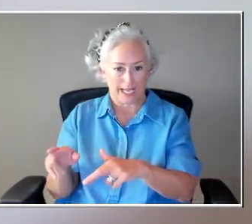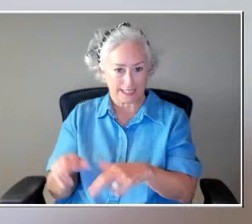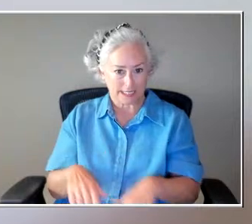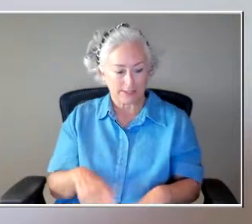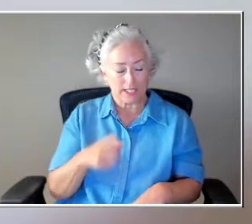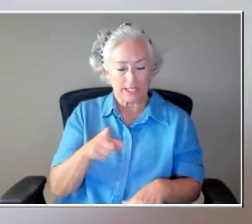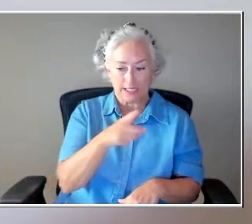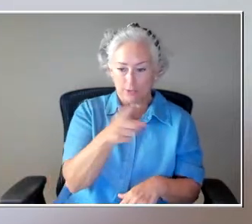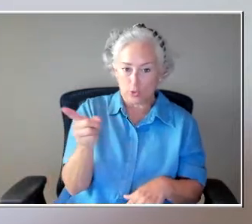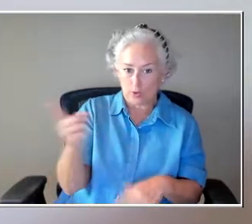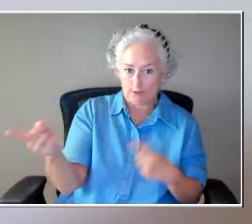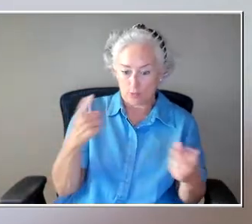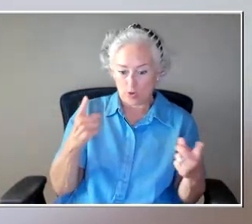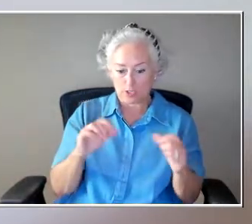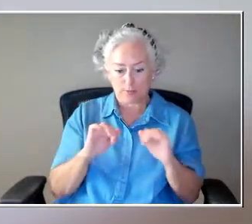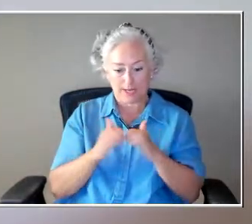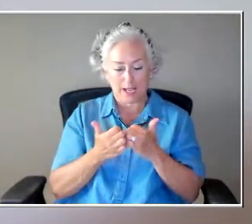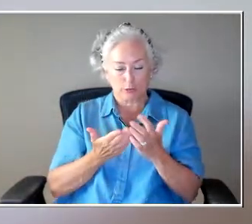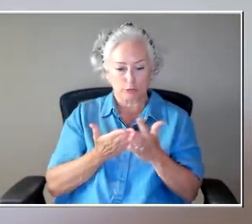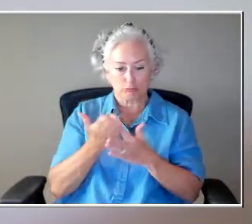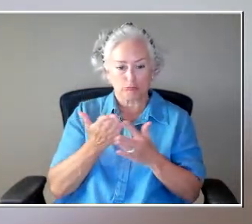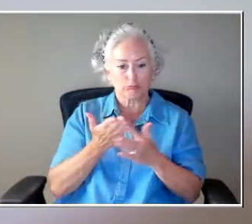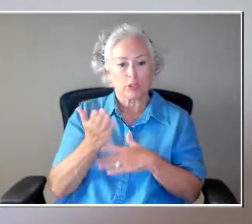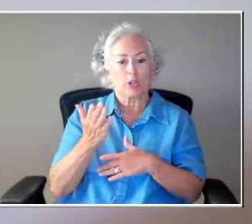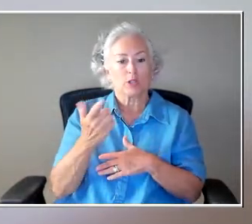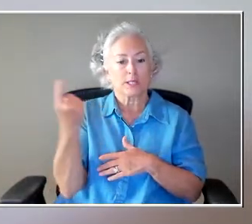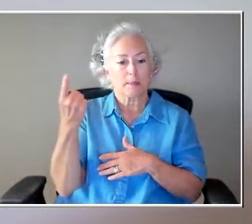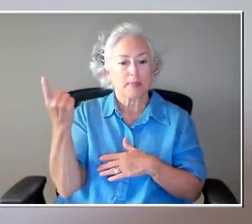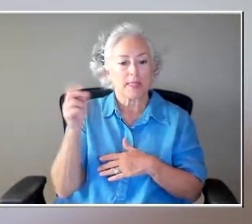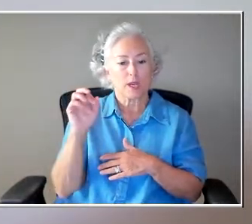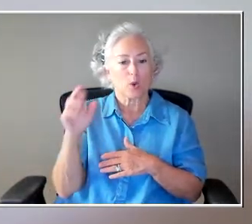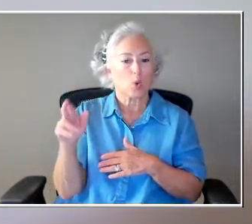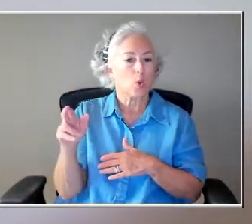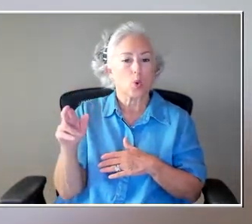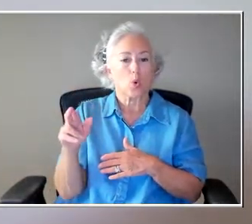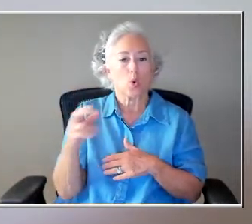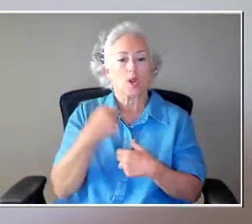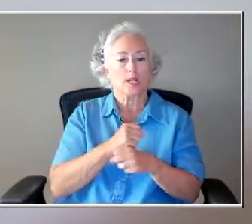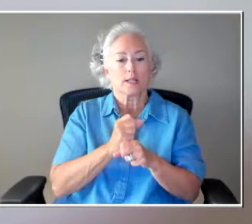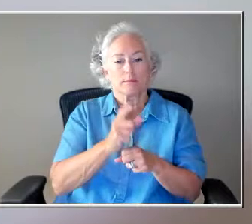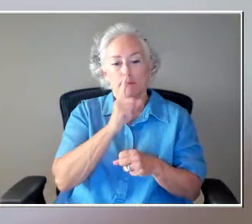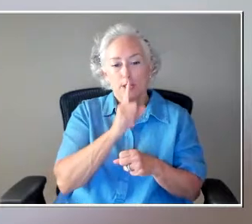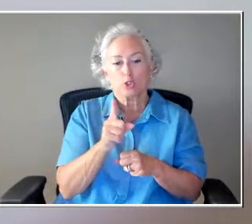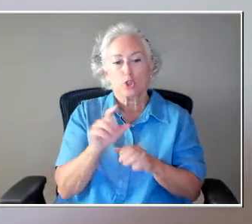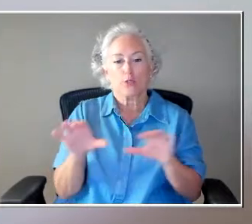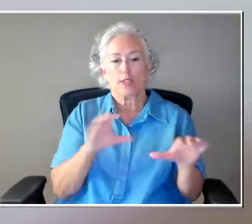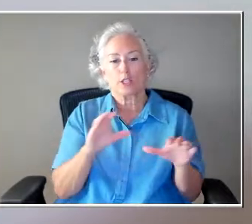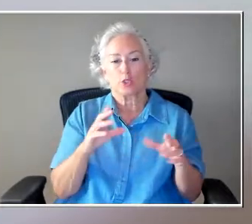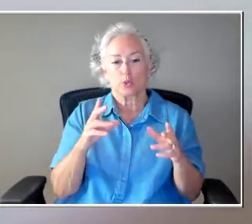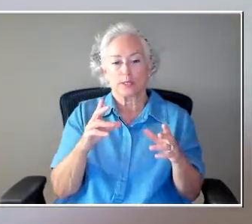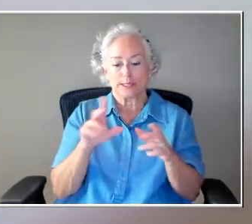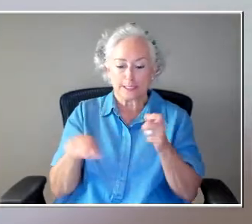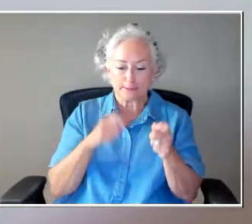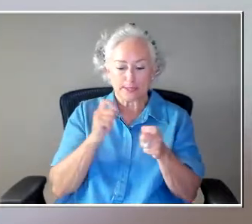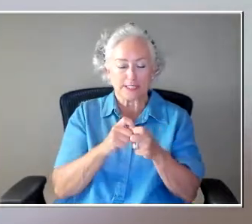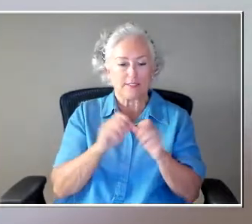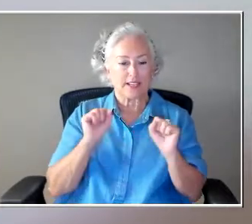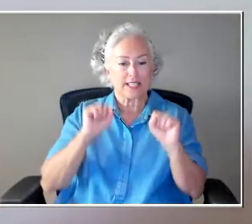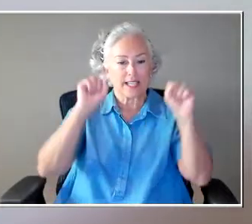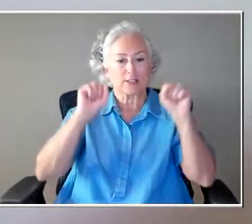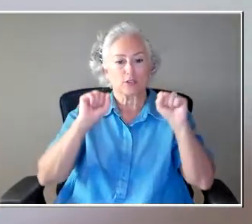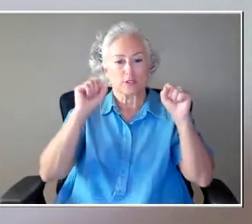on like how to progress through something or make sure they're doing specific exercises right, like